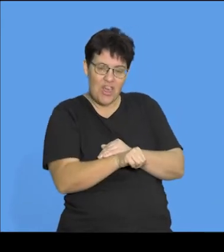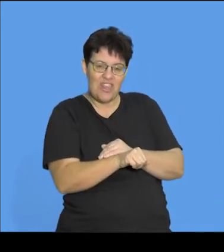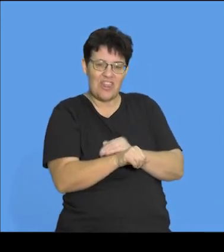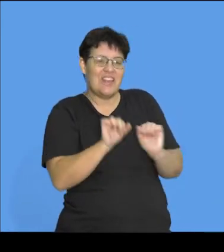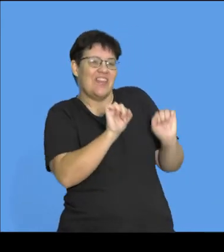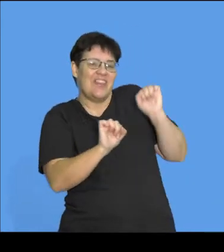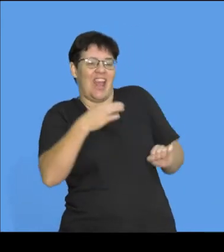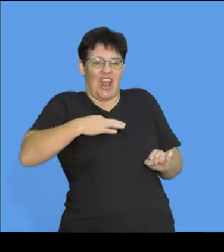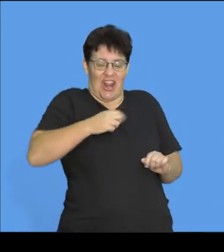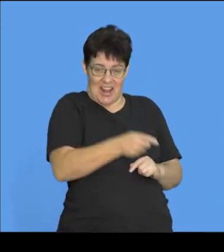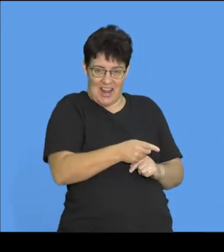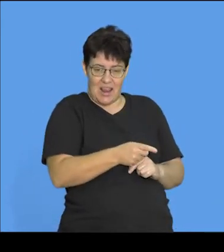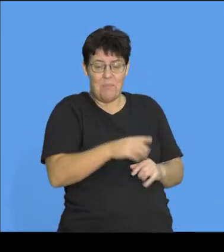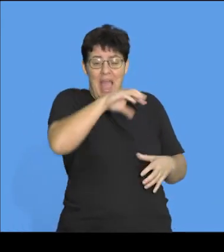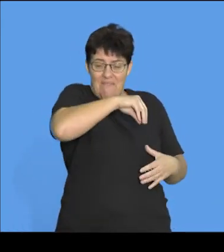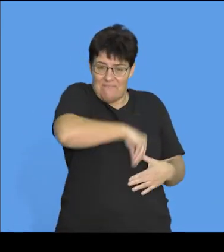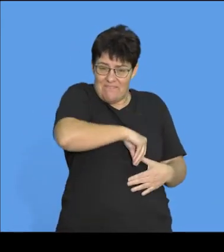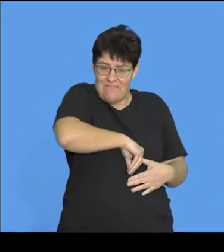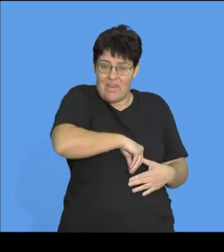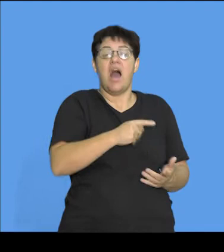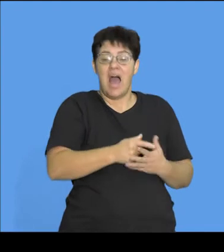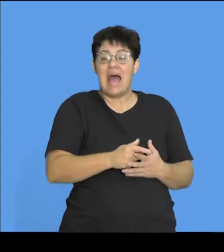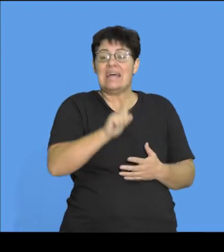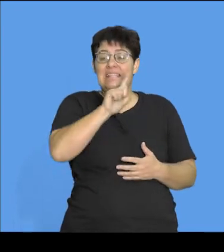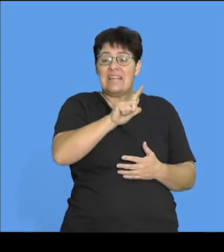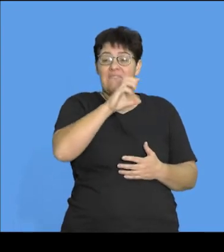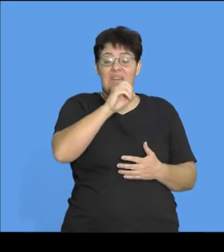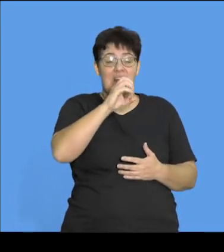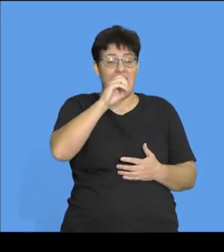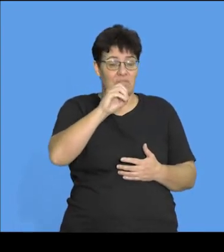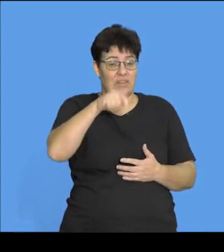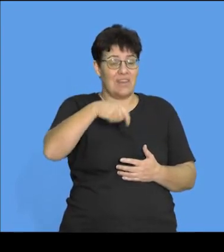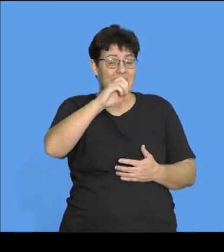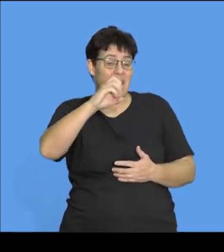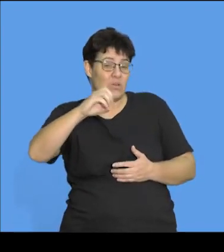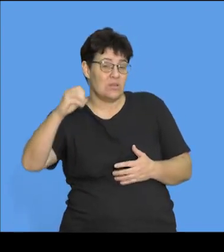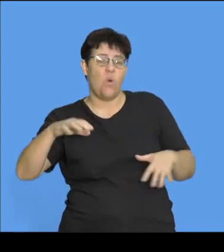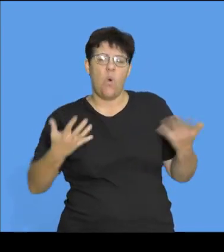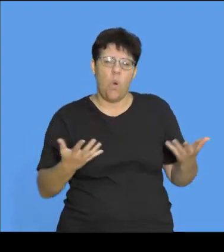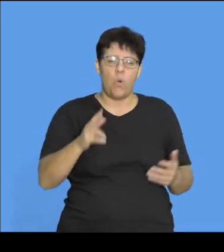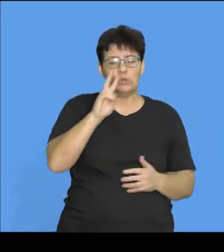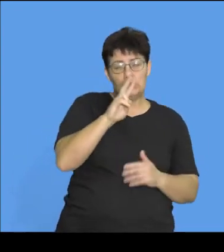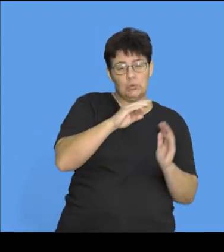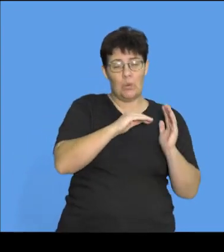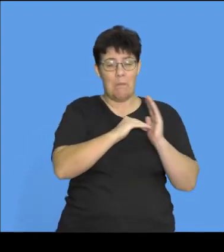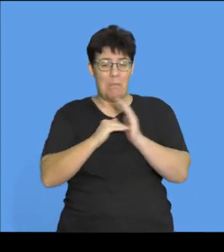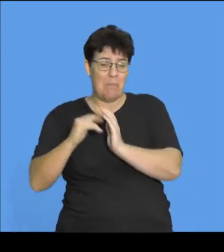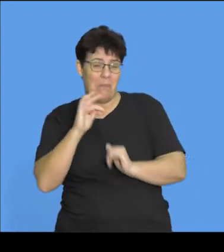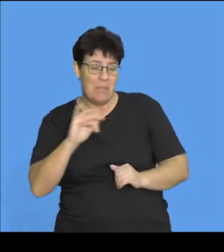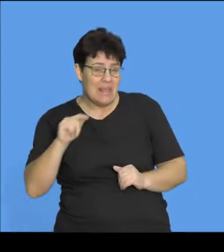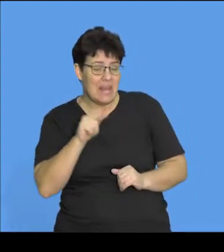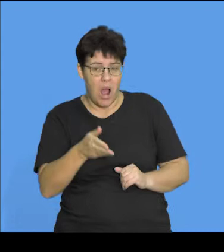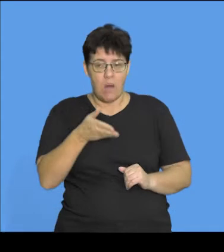700,000 to 2 million primary oocytes. And these are cells that are in the ovary of the developing